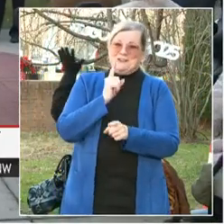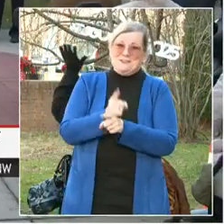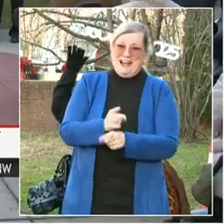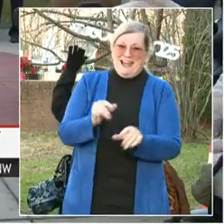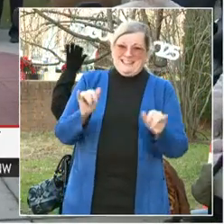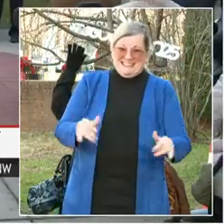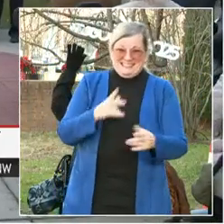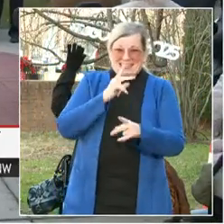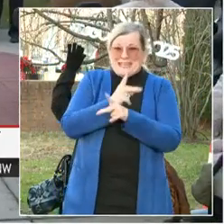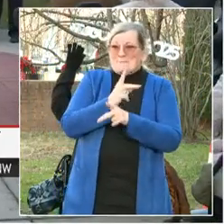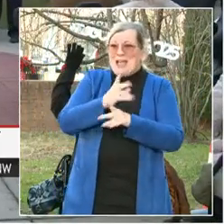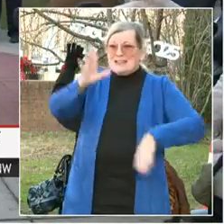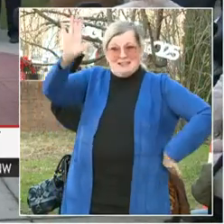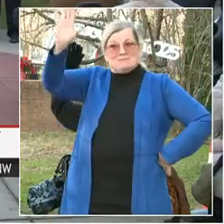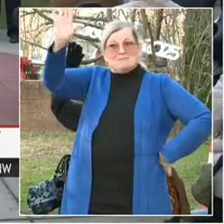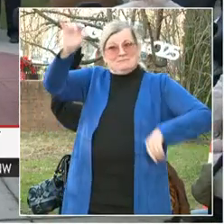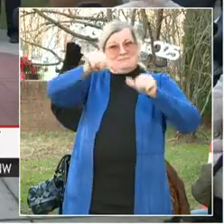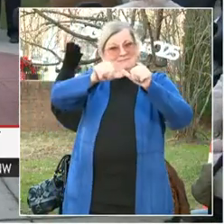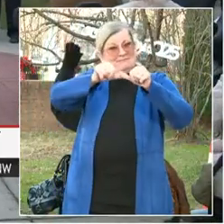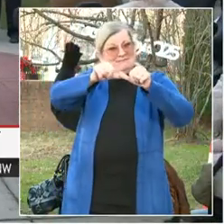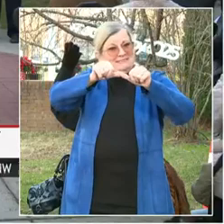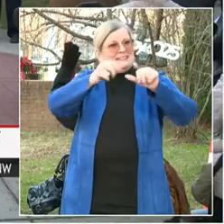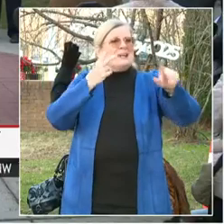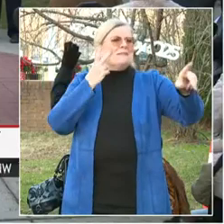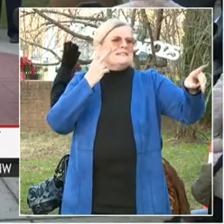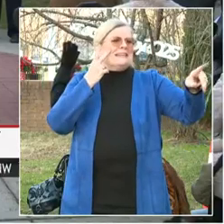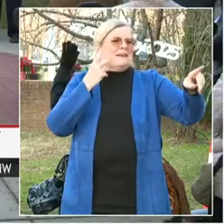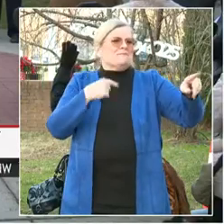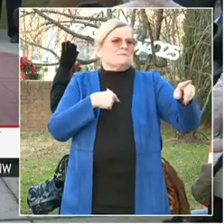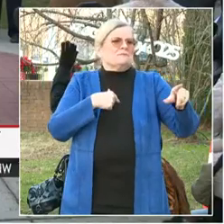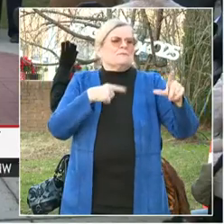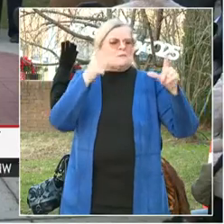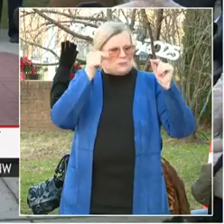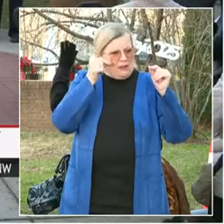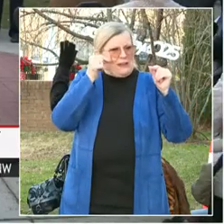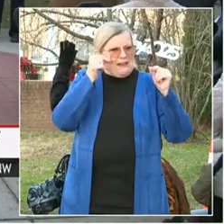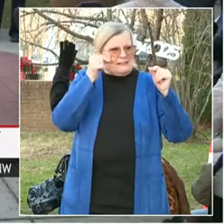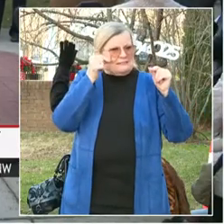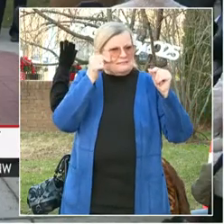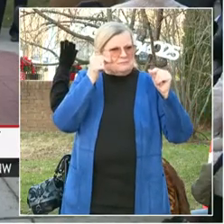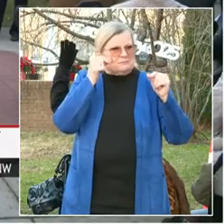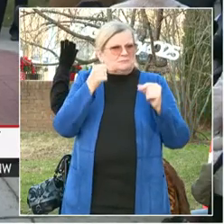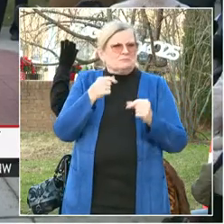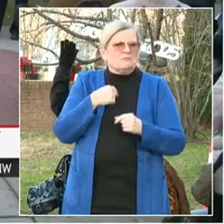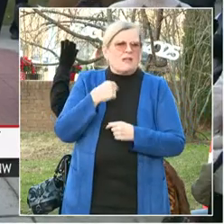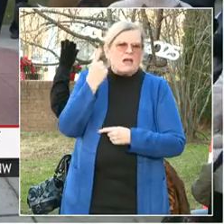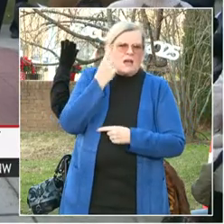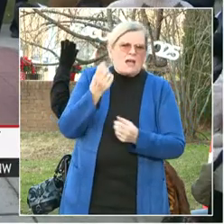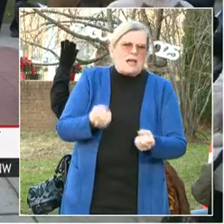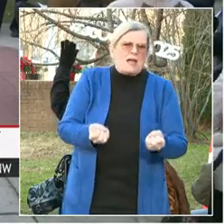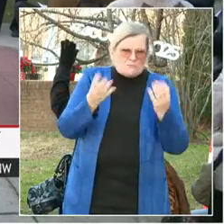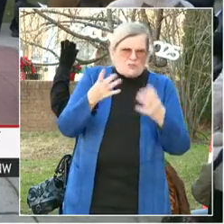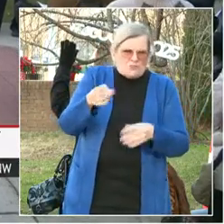those hands up. So now I'm going to close my eyes, and Pastor Daniels, help me be the judge here. How many people have all the answers